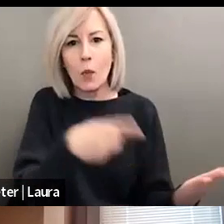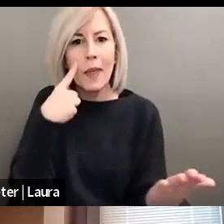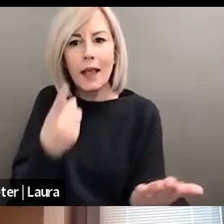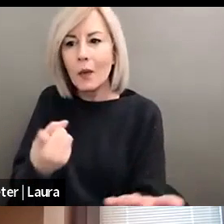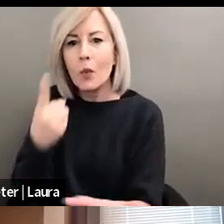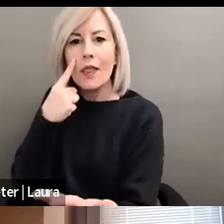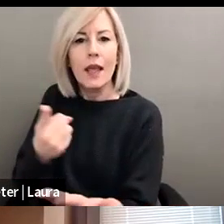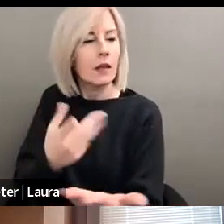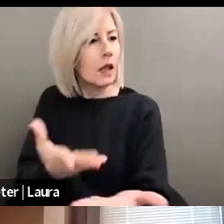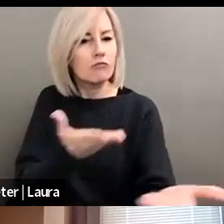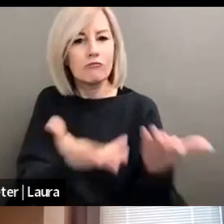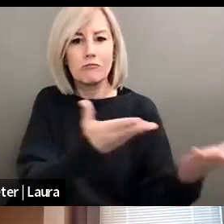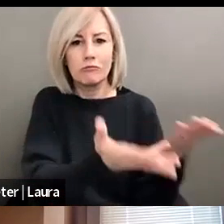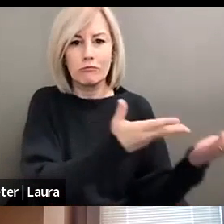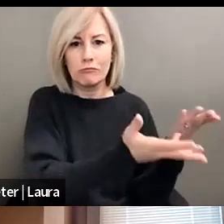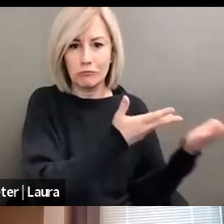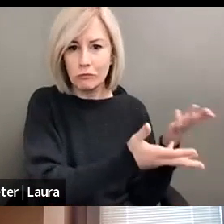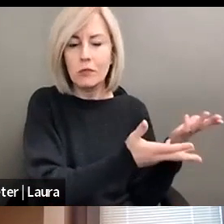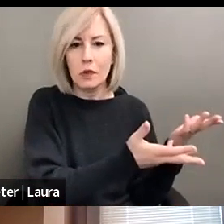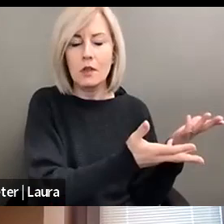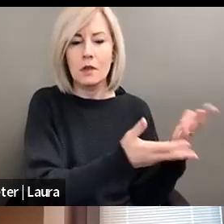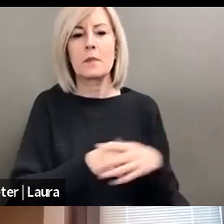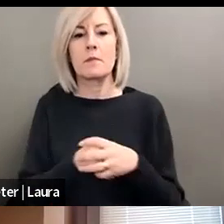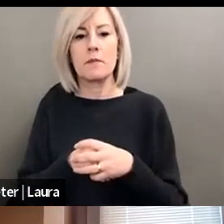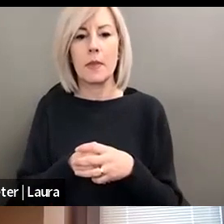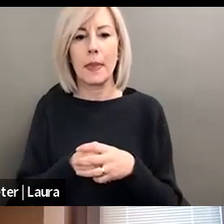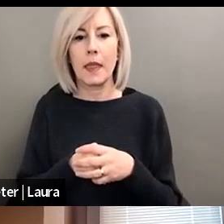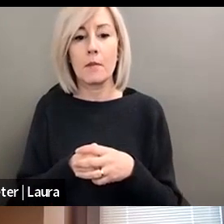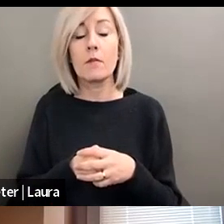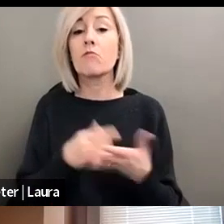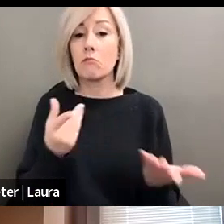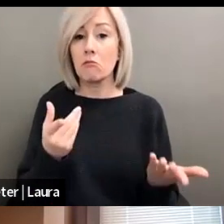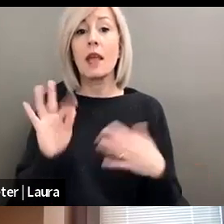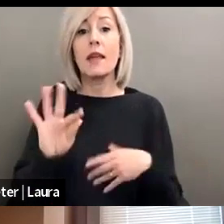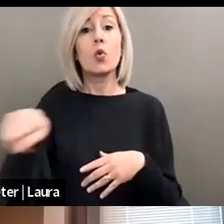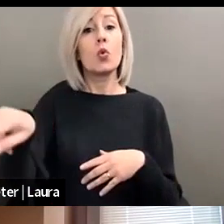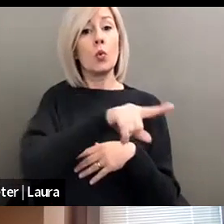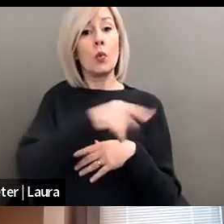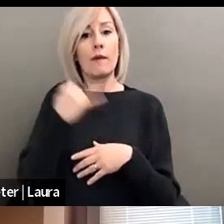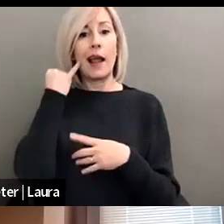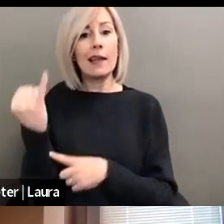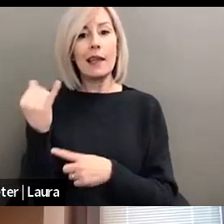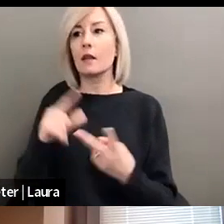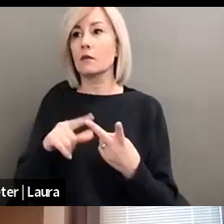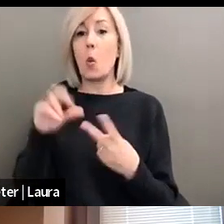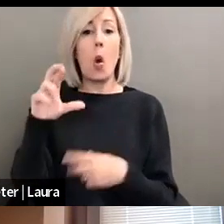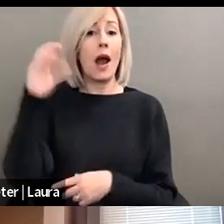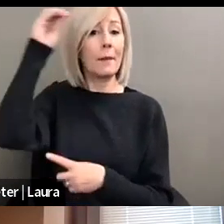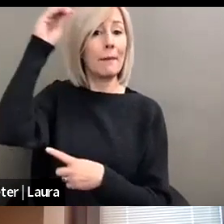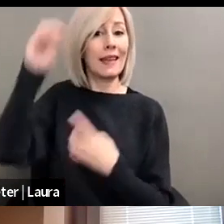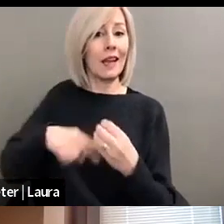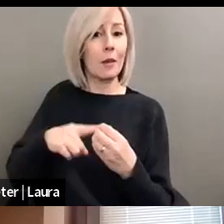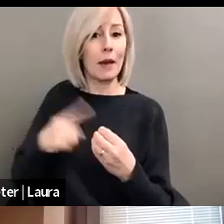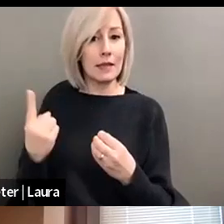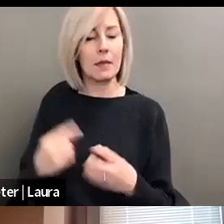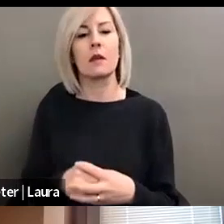some exchange. Let's have some conversation. So there's that. If you have an idea, or you have let's say you have an opinion about something, I